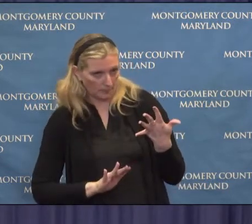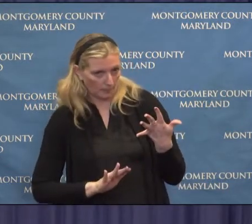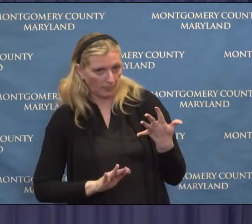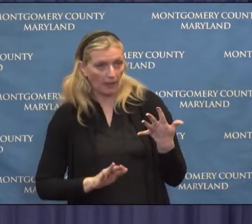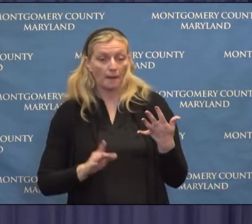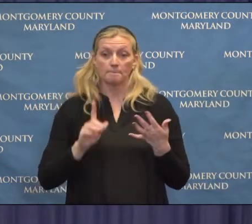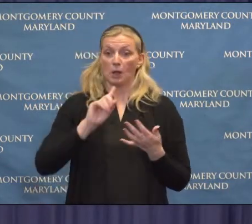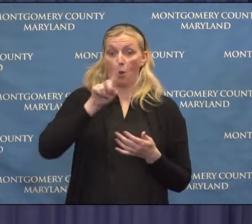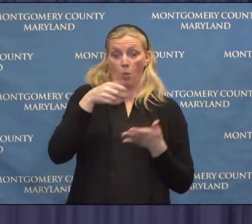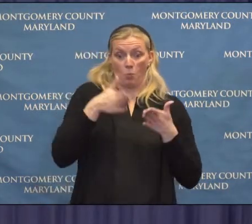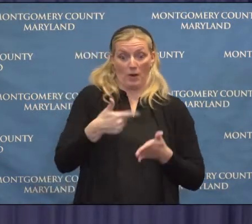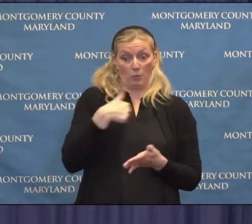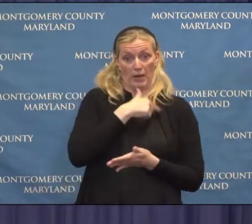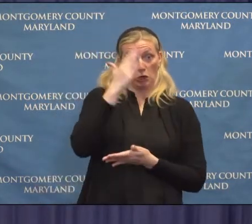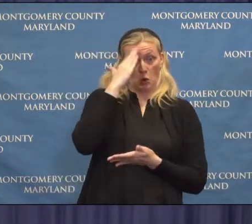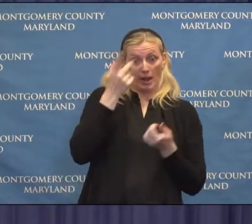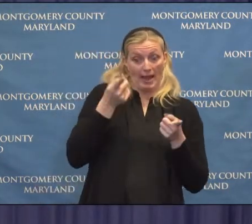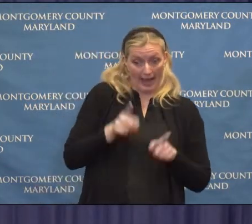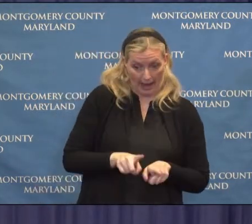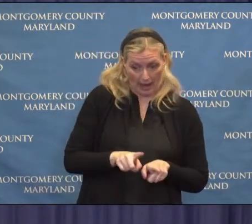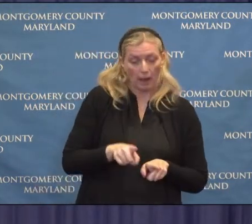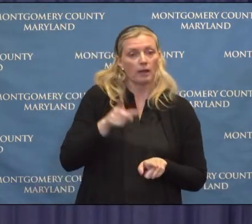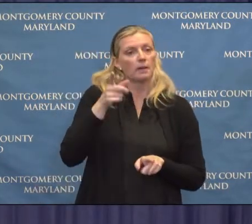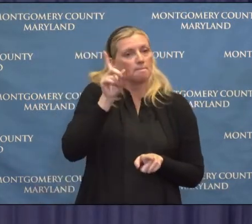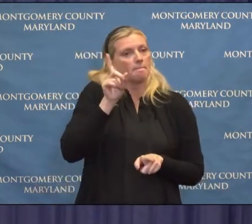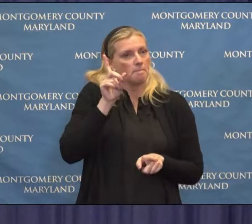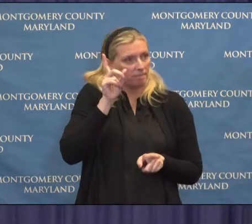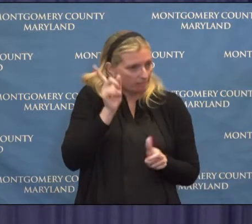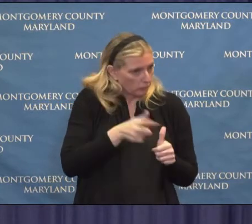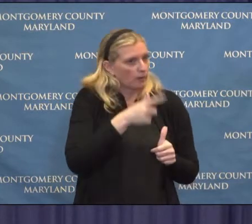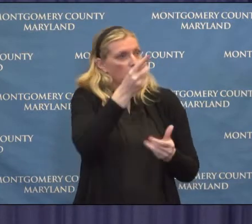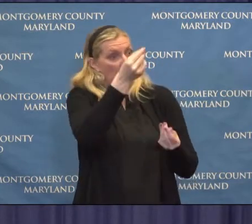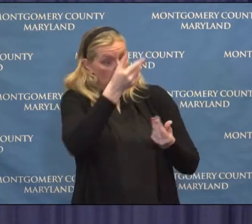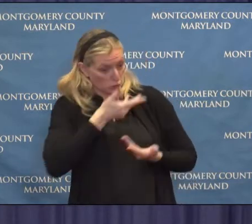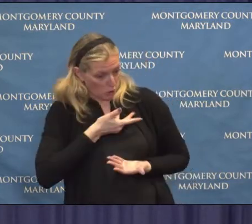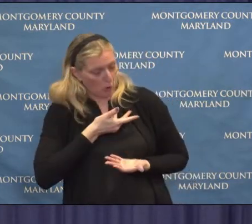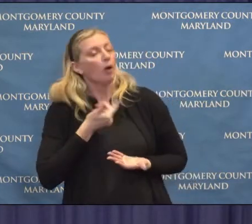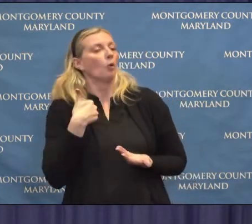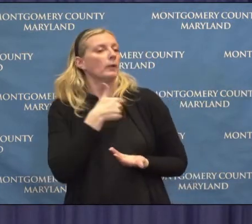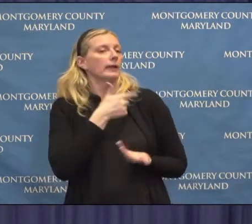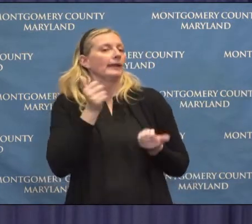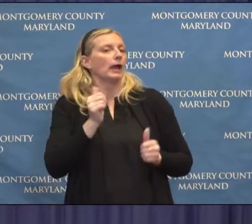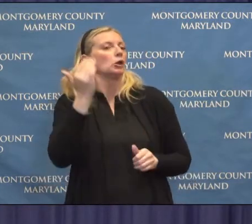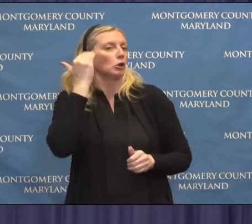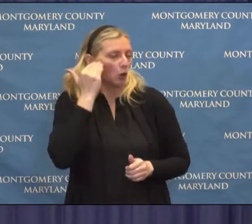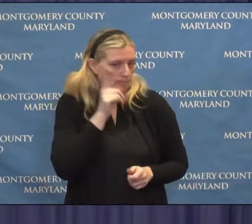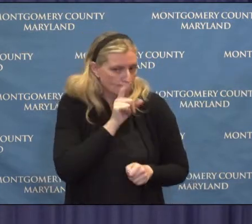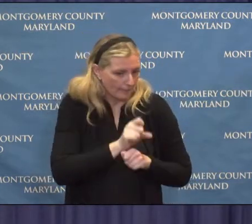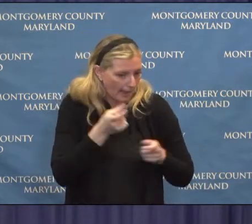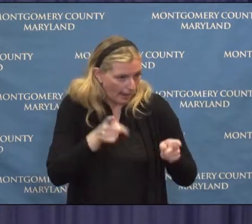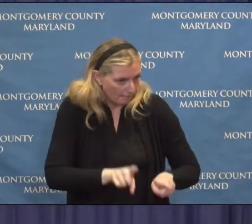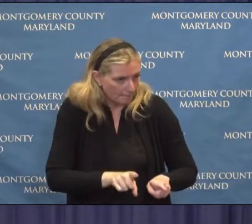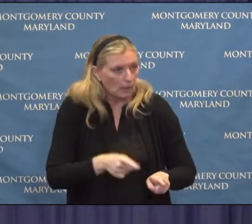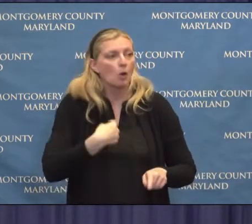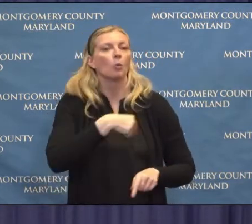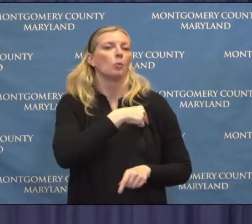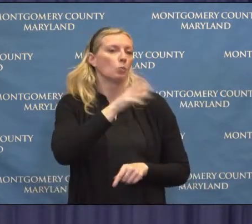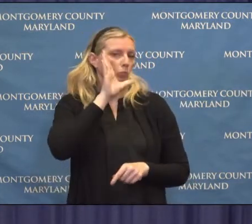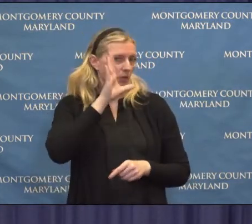are occurring is that we must be notified that these events have occurred. We will